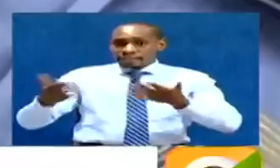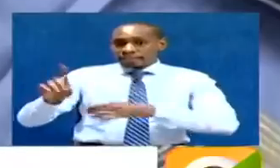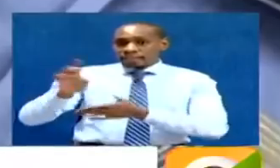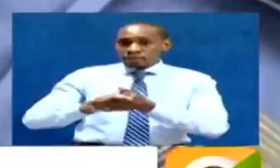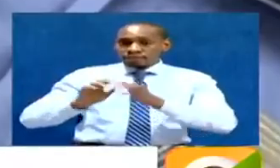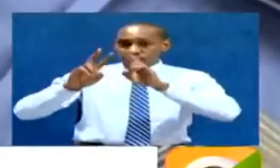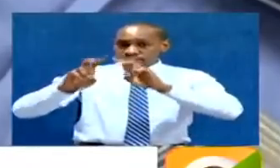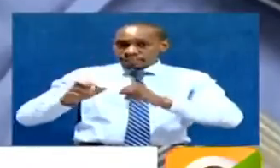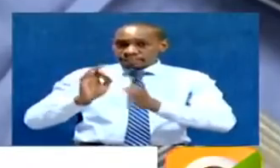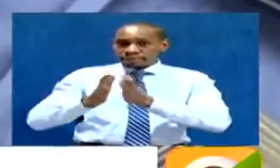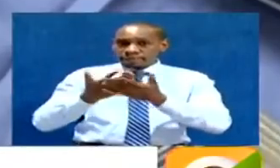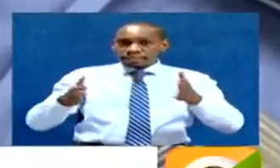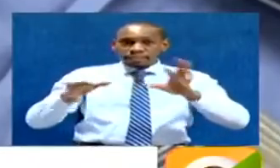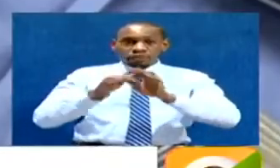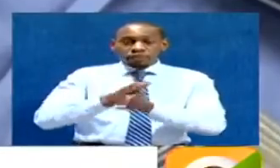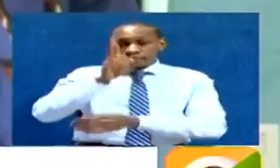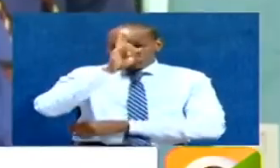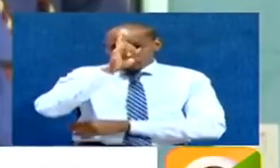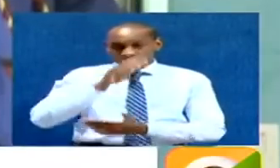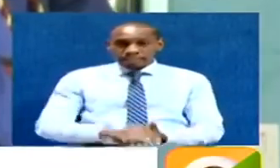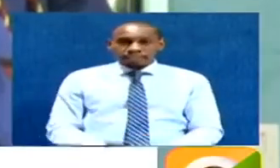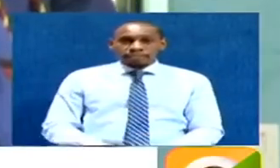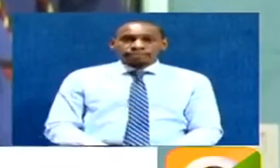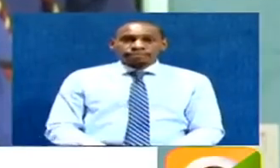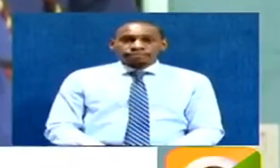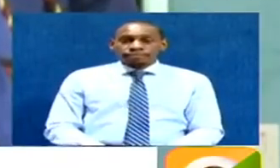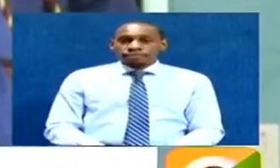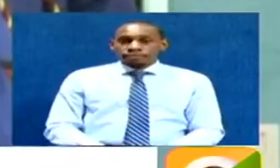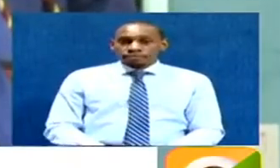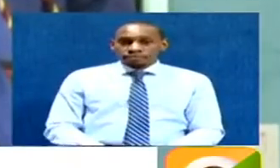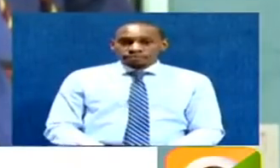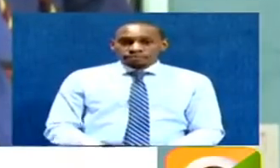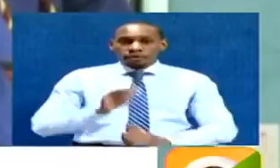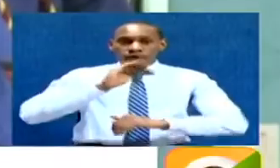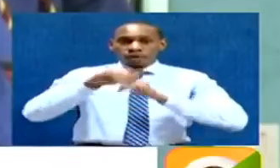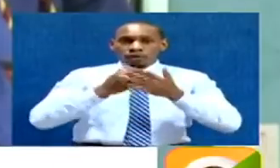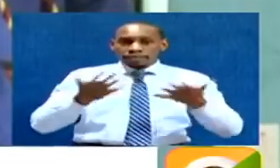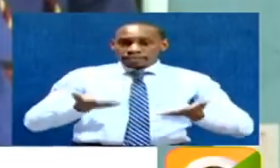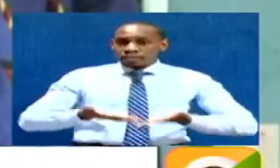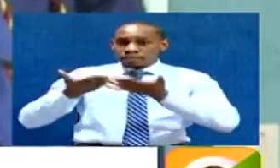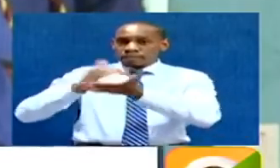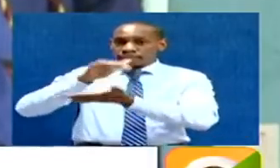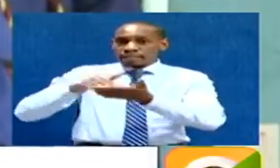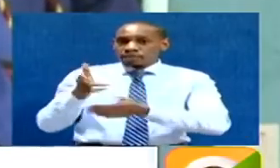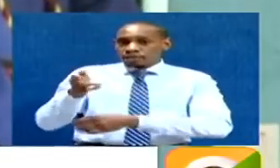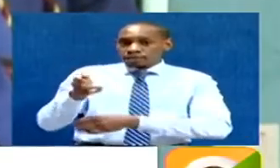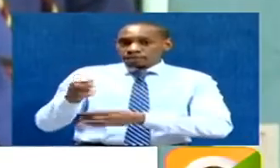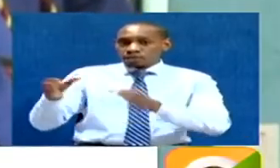determination if the weapons belong to the police or not. Kizote tumetuma kwa Central Firearm